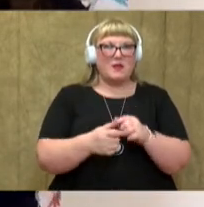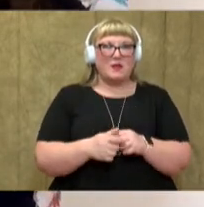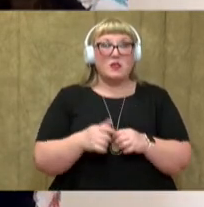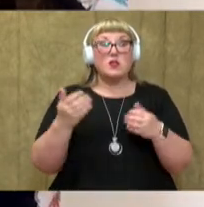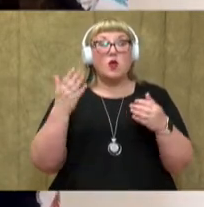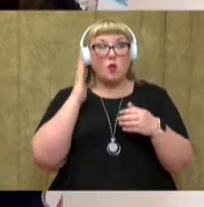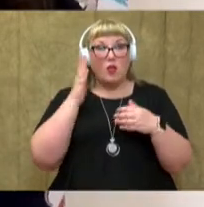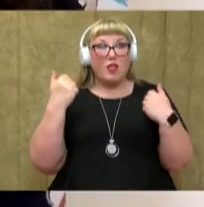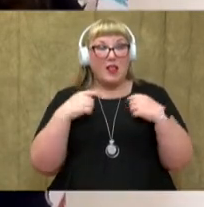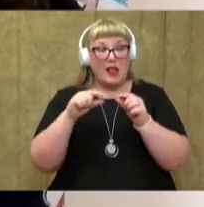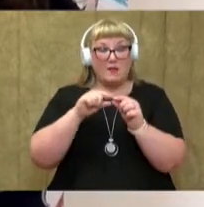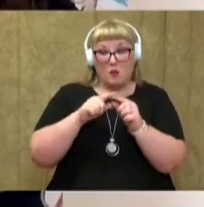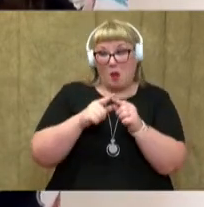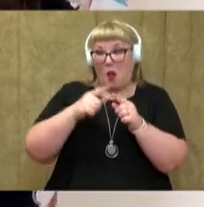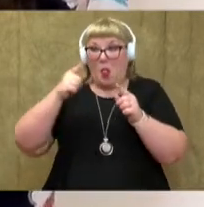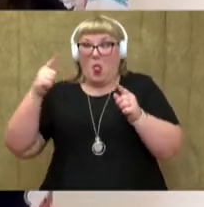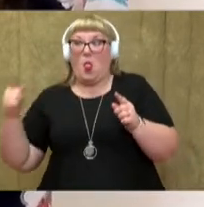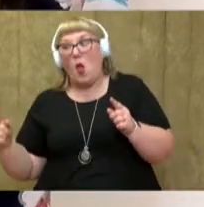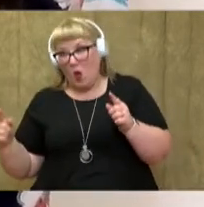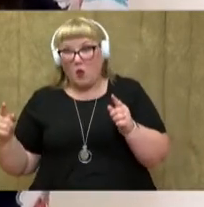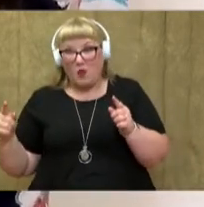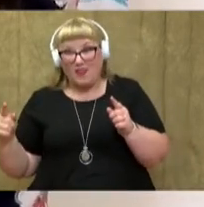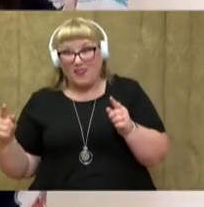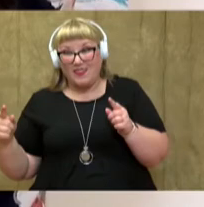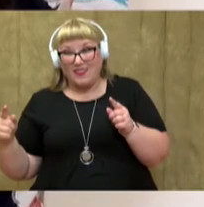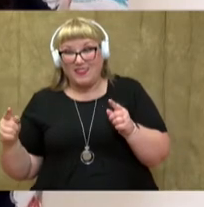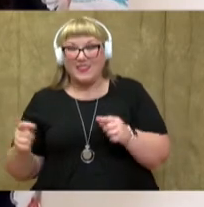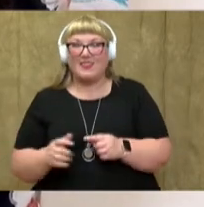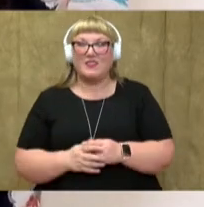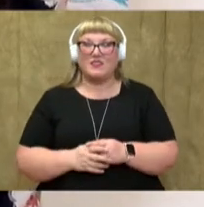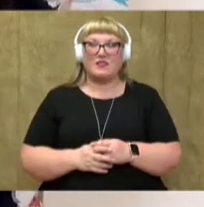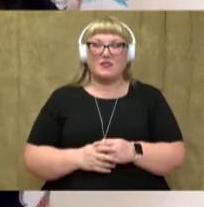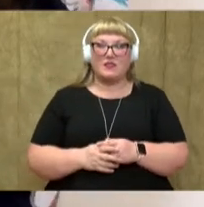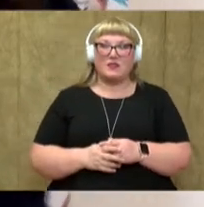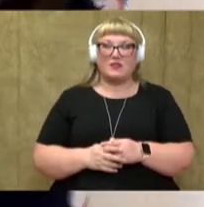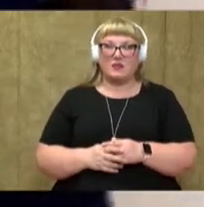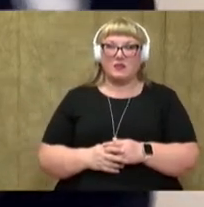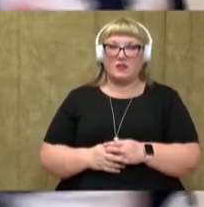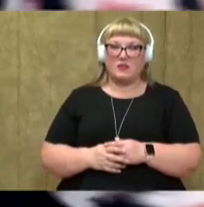long petals. Whoops. Spread out.